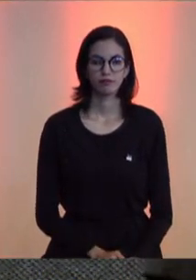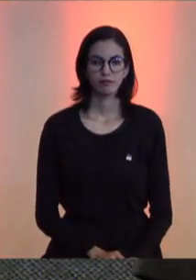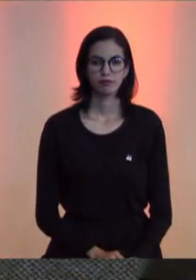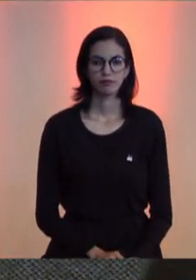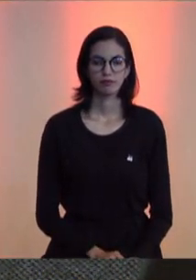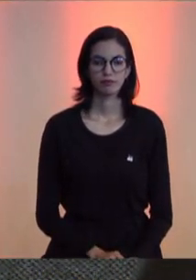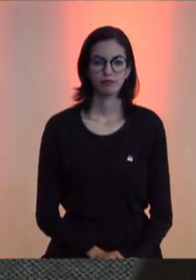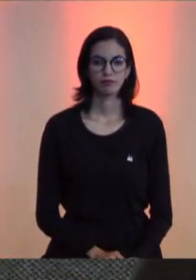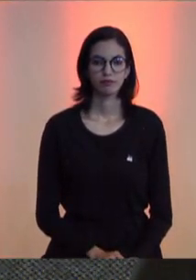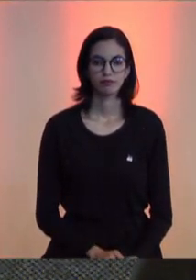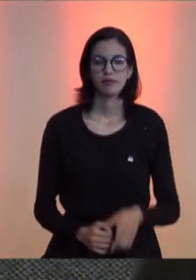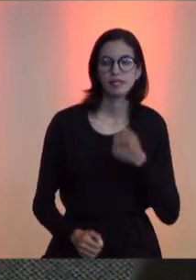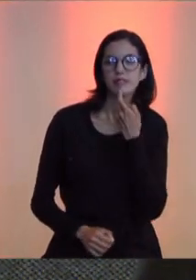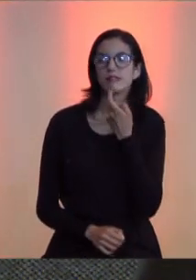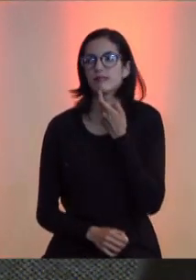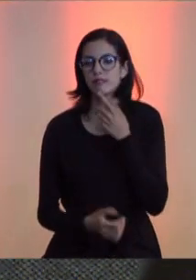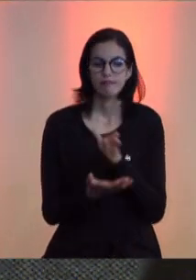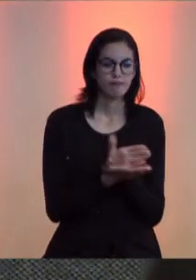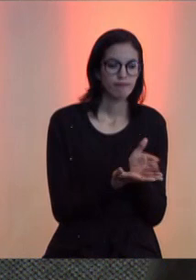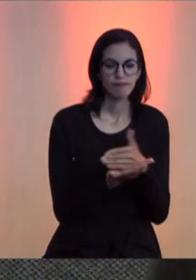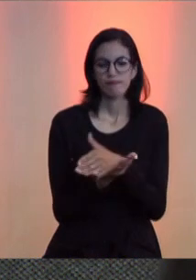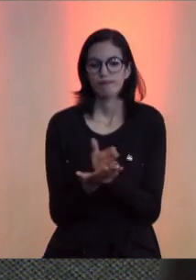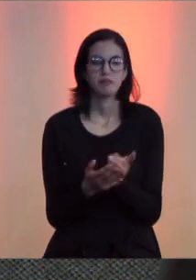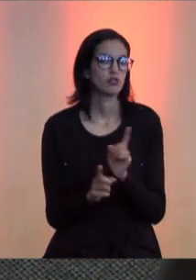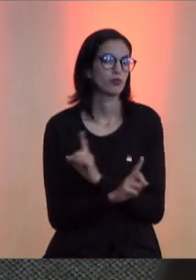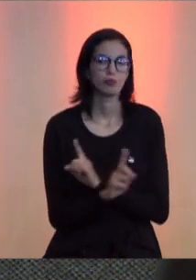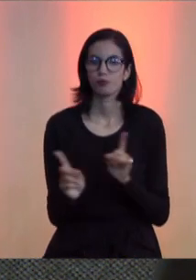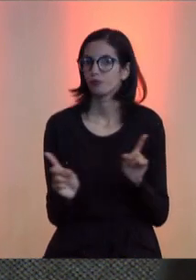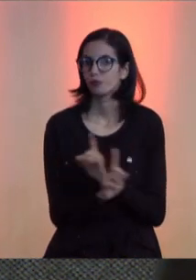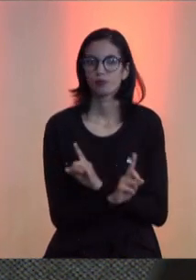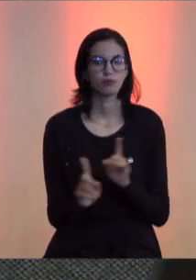way. No puedes vacilar que va para este lado o para el otro.